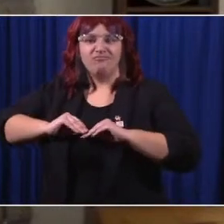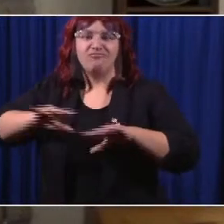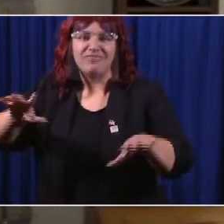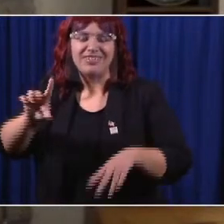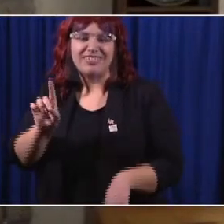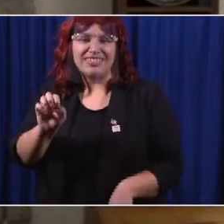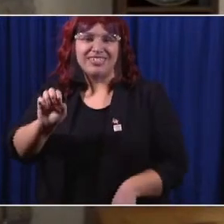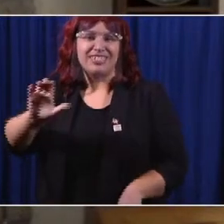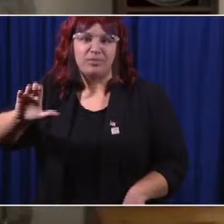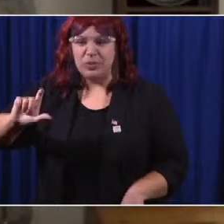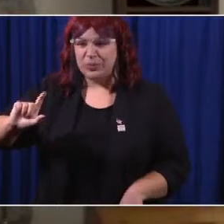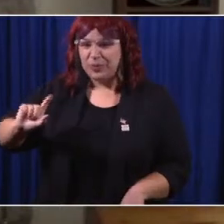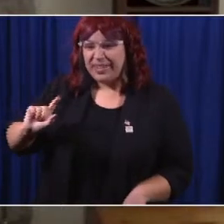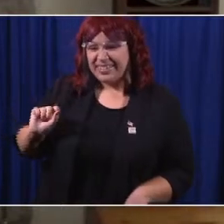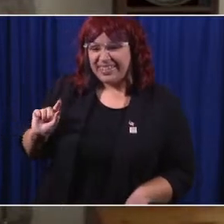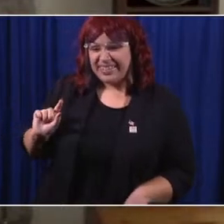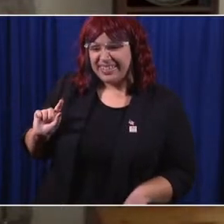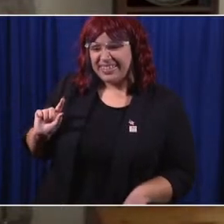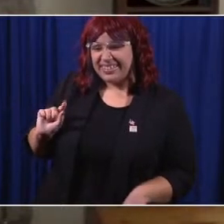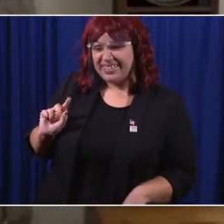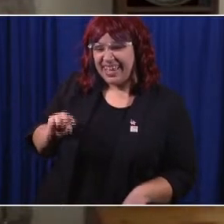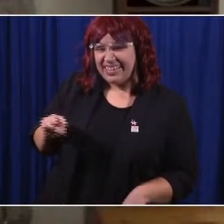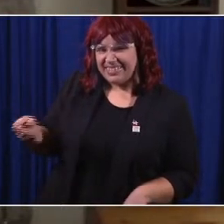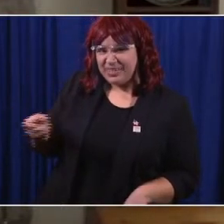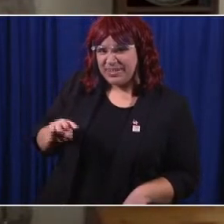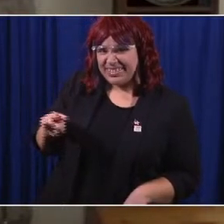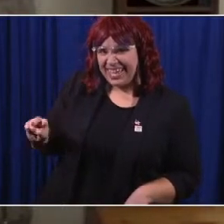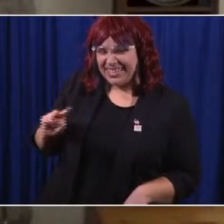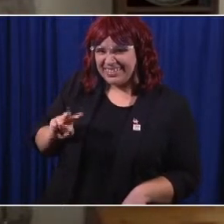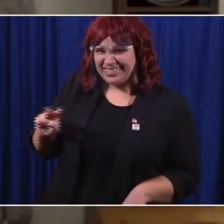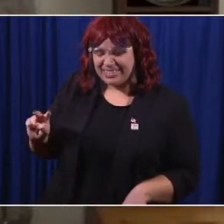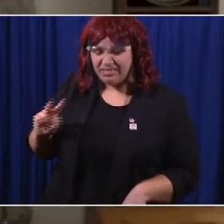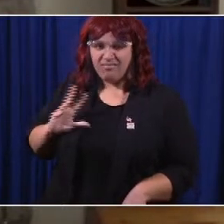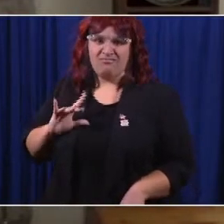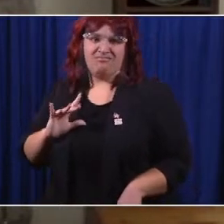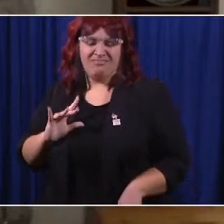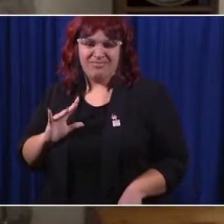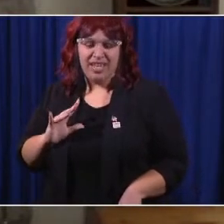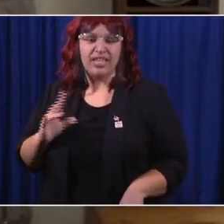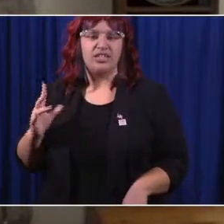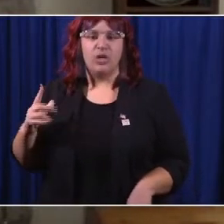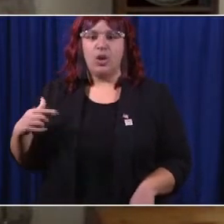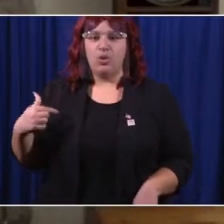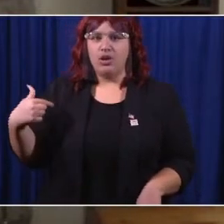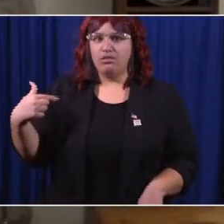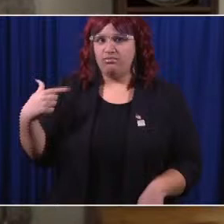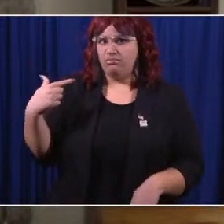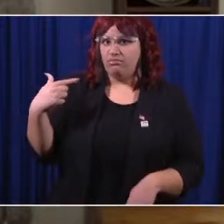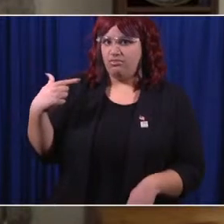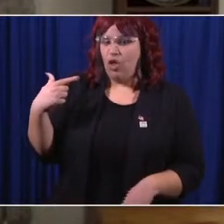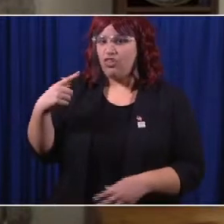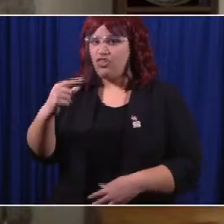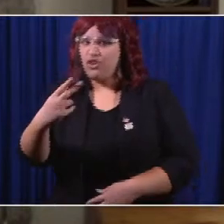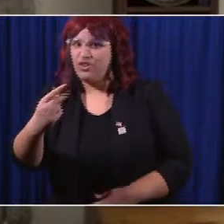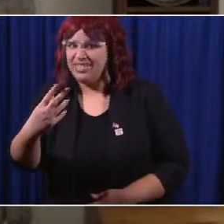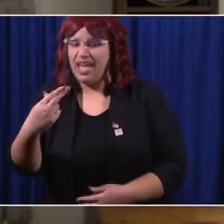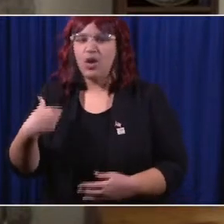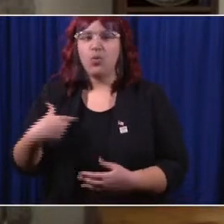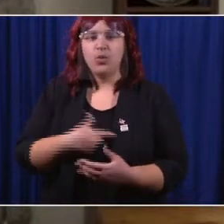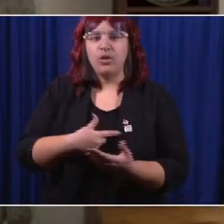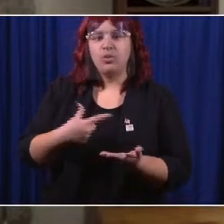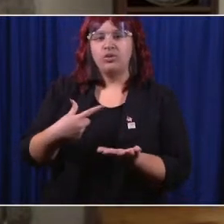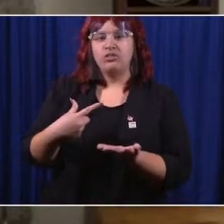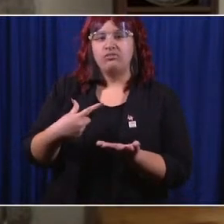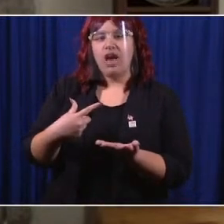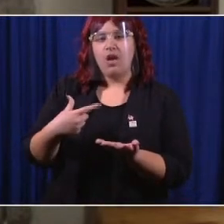approval, but we certainly are getting ready for that. And at our press conference on Thursday, I will have a